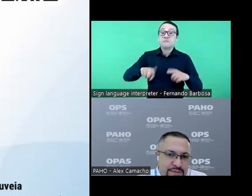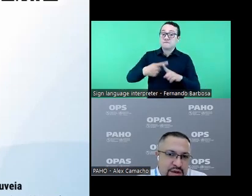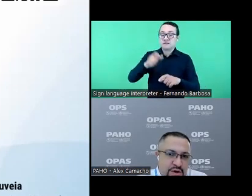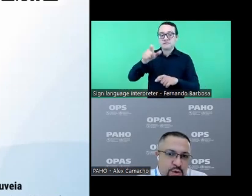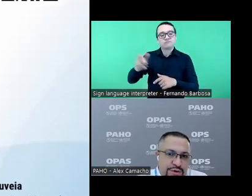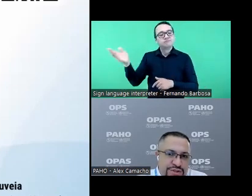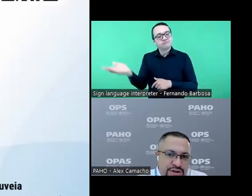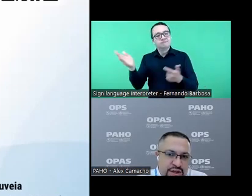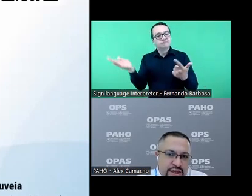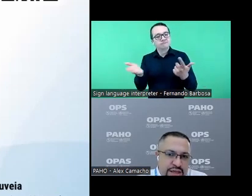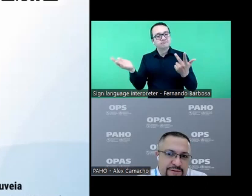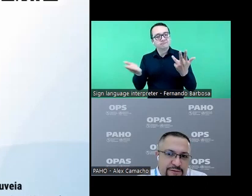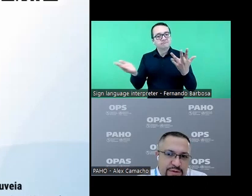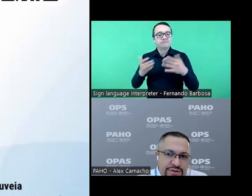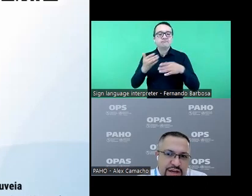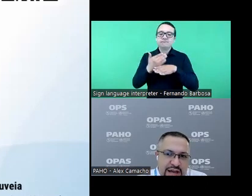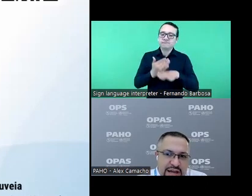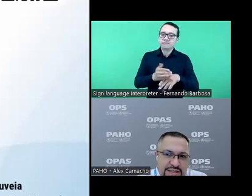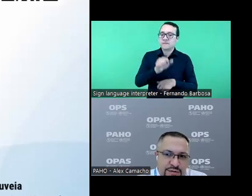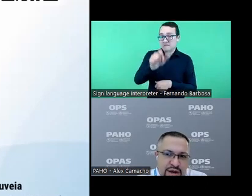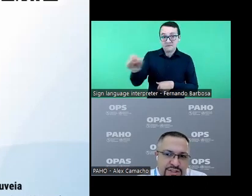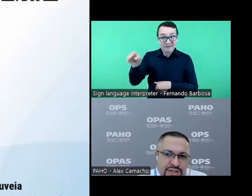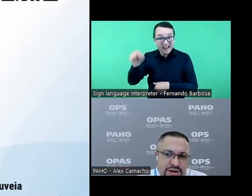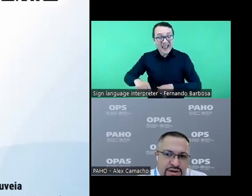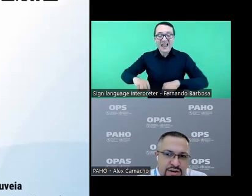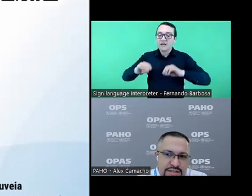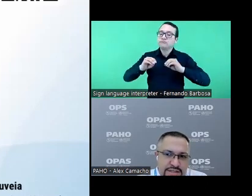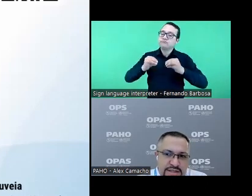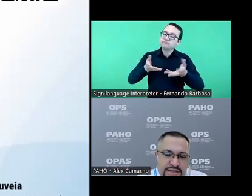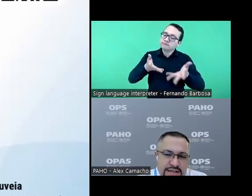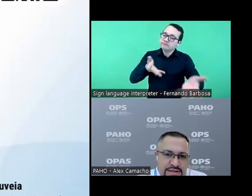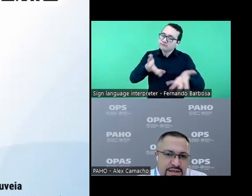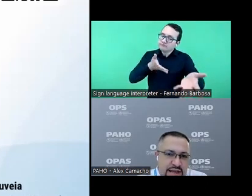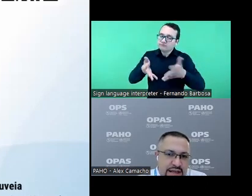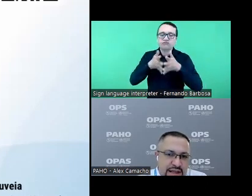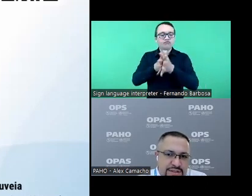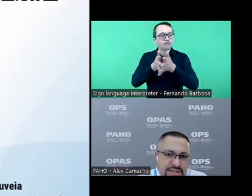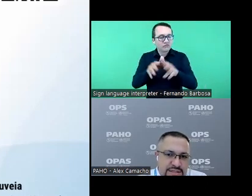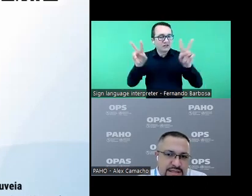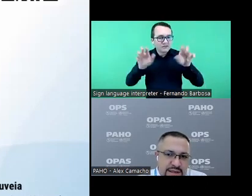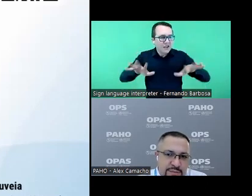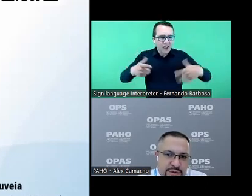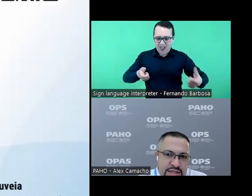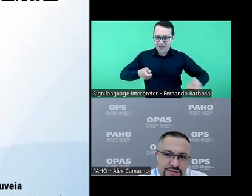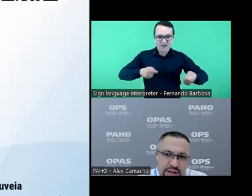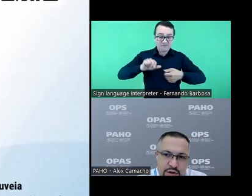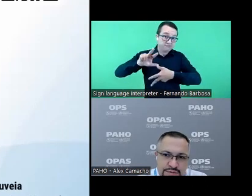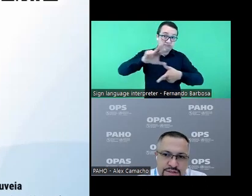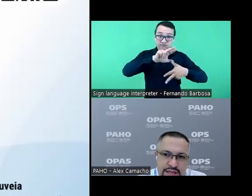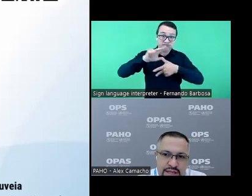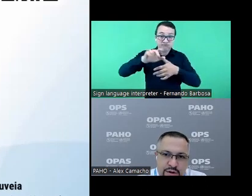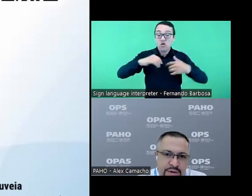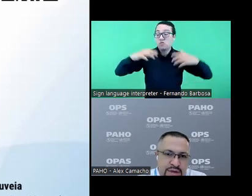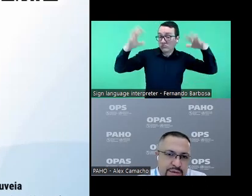today, who will share key information and guidance on managing risk, disaster, and health emergencies, and the importance of the whole